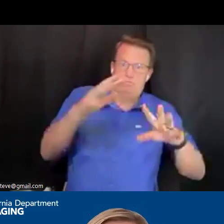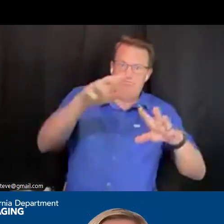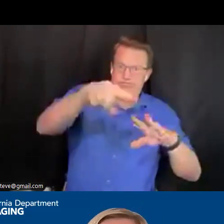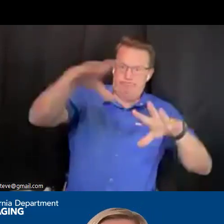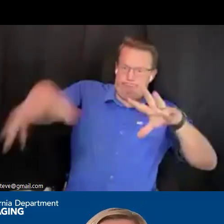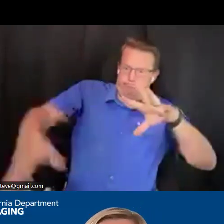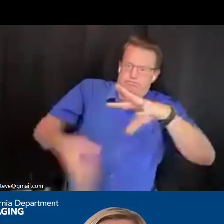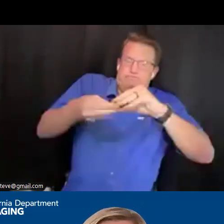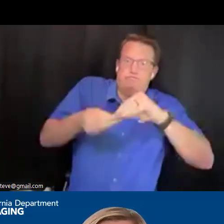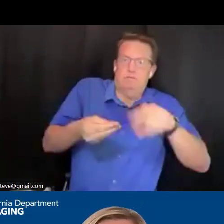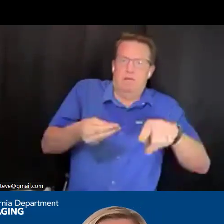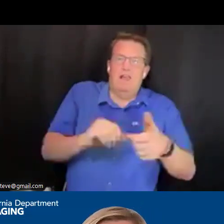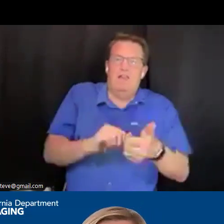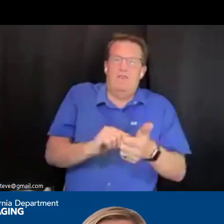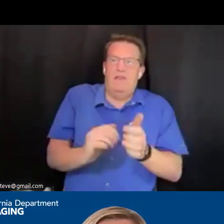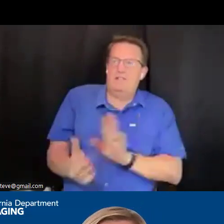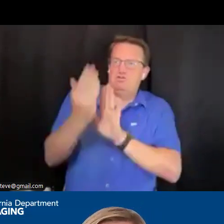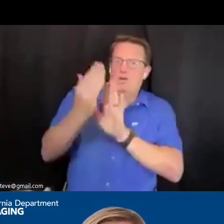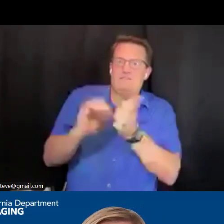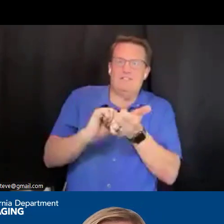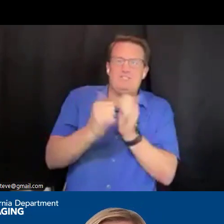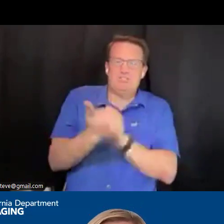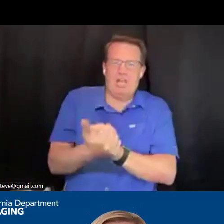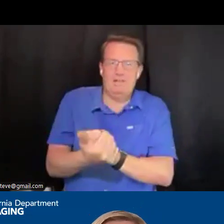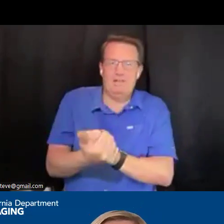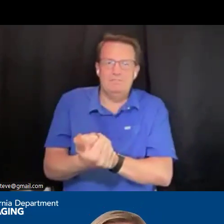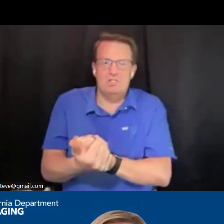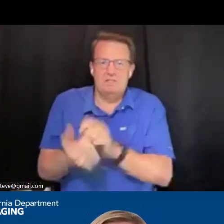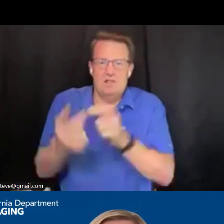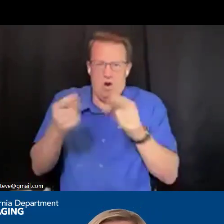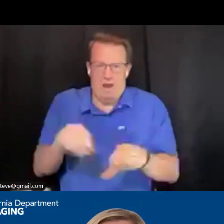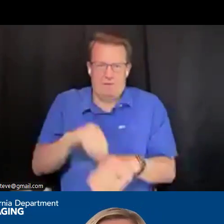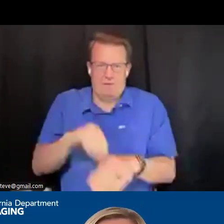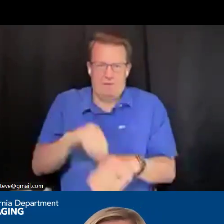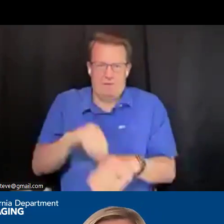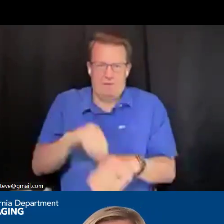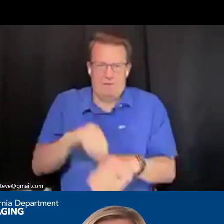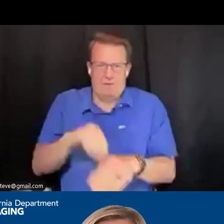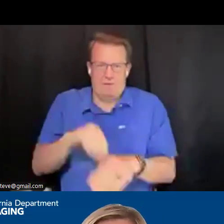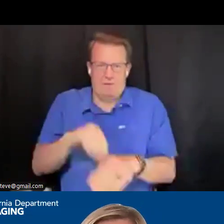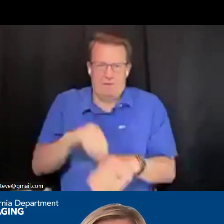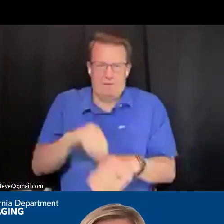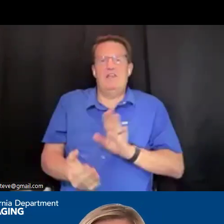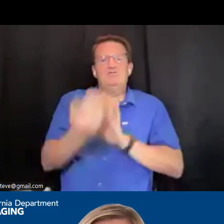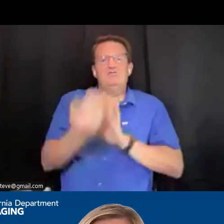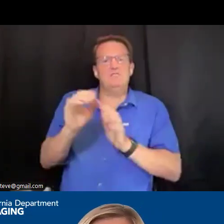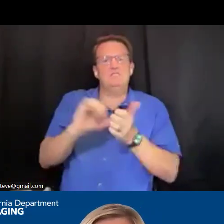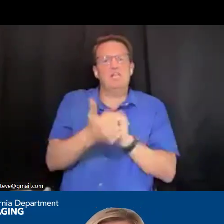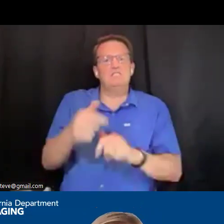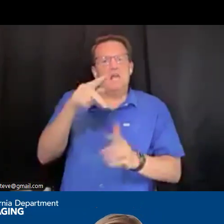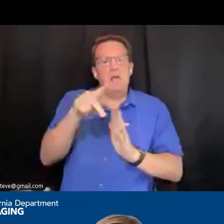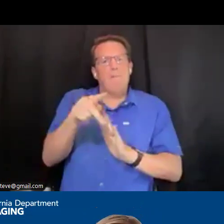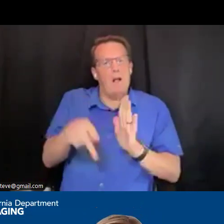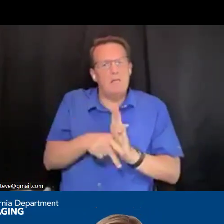state, and they propose changes in policy to support a growing older adult population. Next